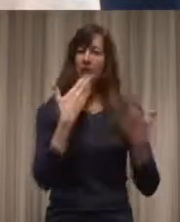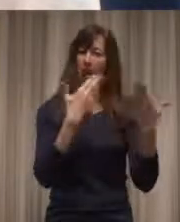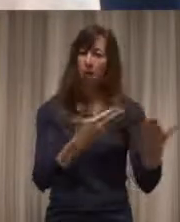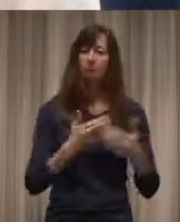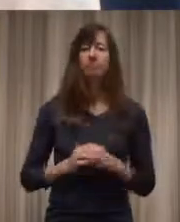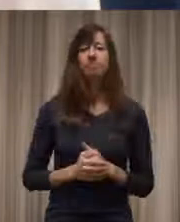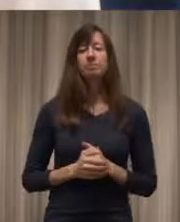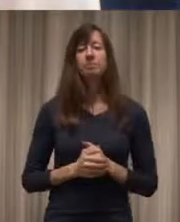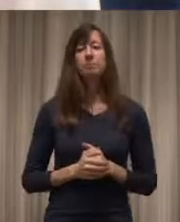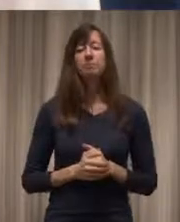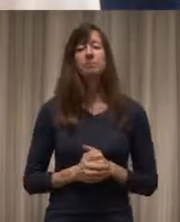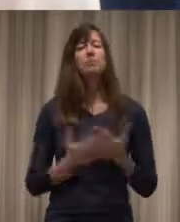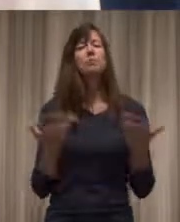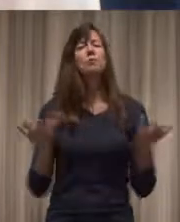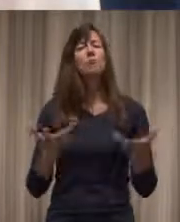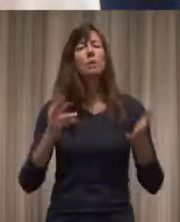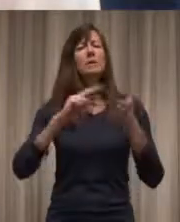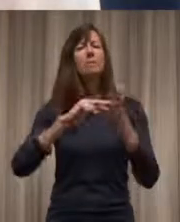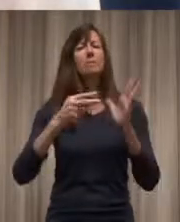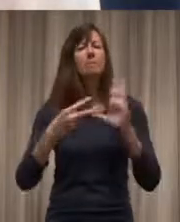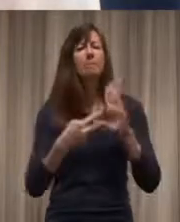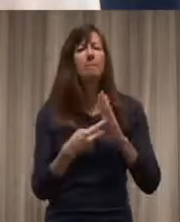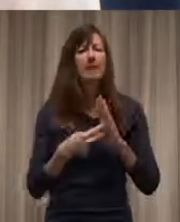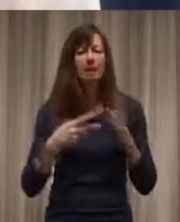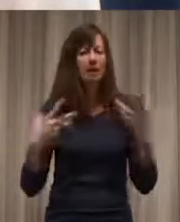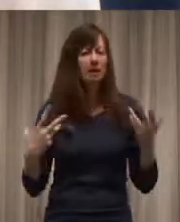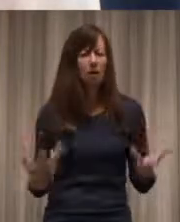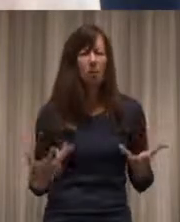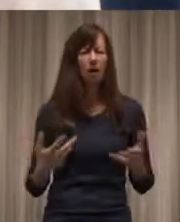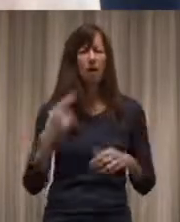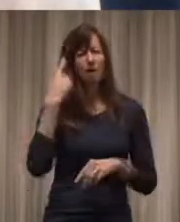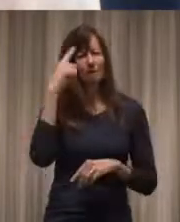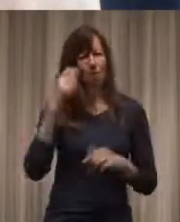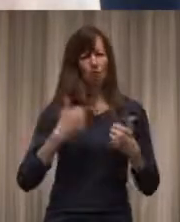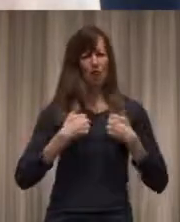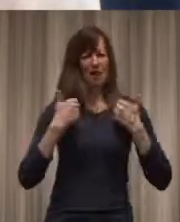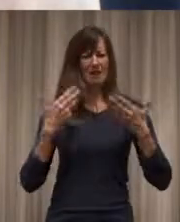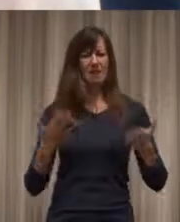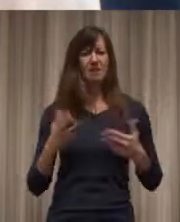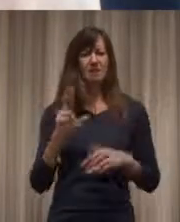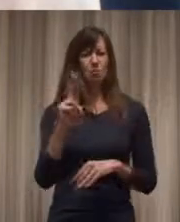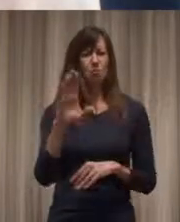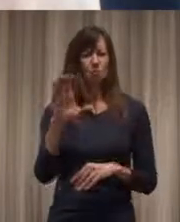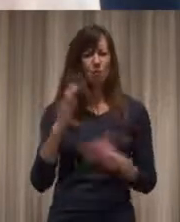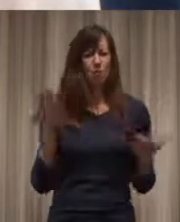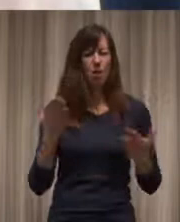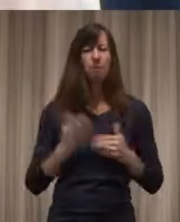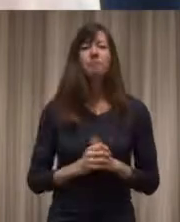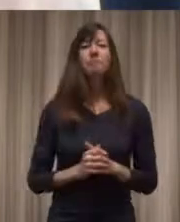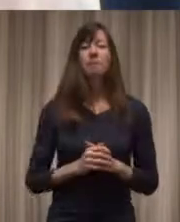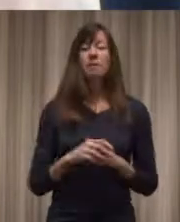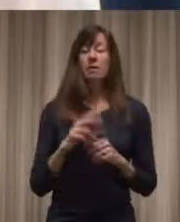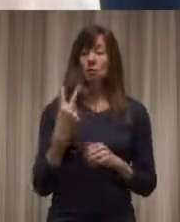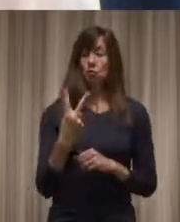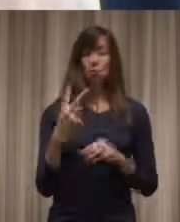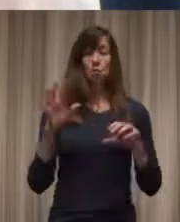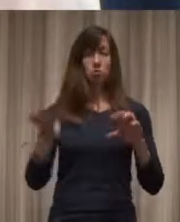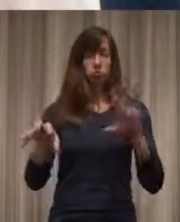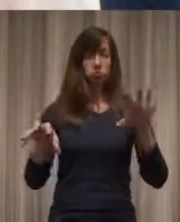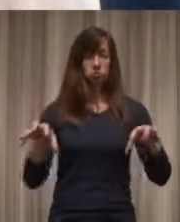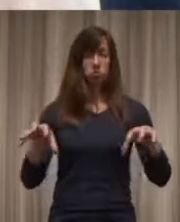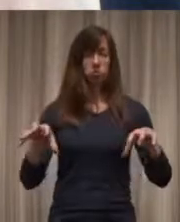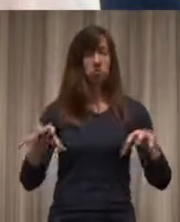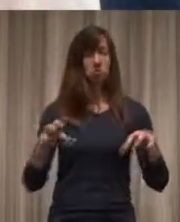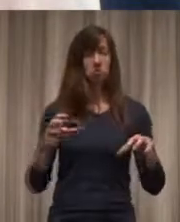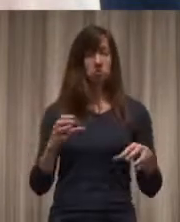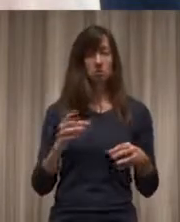for the residents of the county? This is really the high-level takeaway. With these two sites alone, these county-led sites,